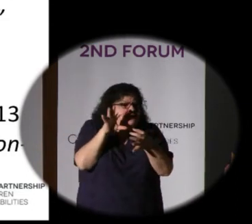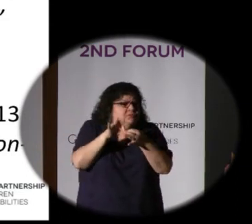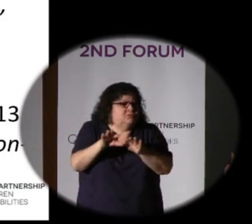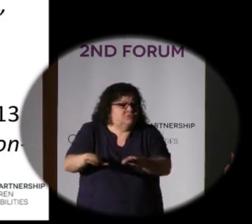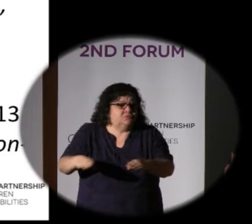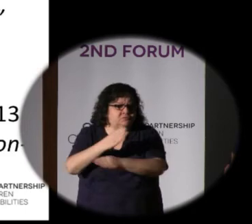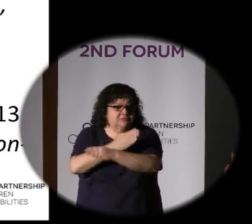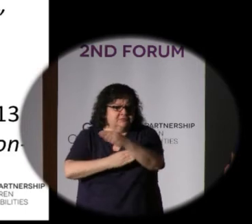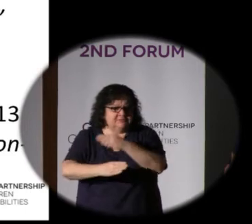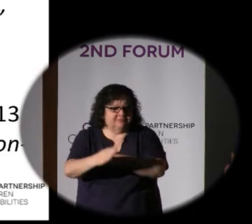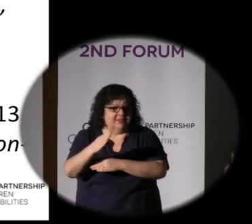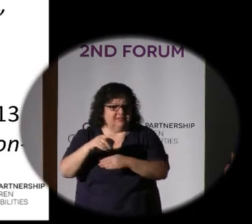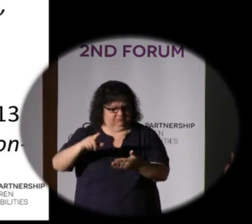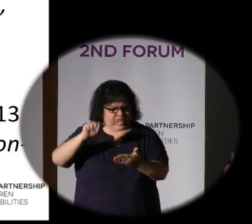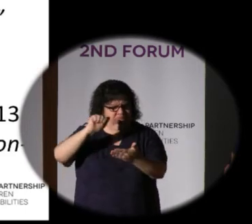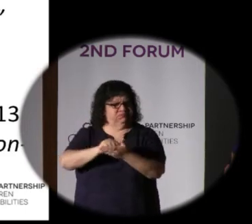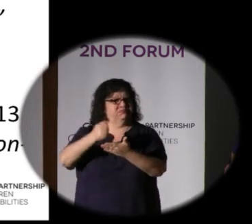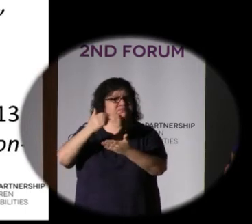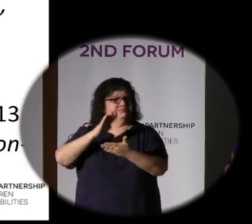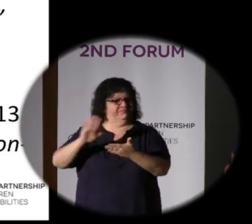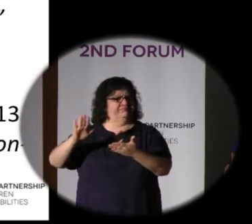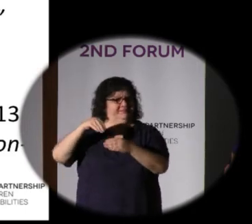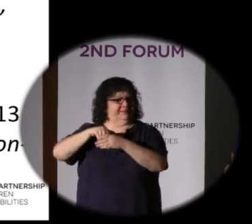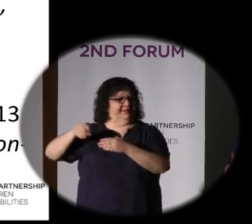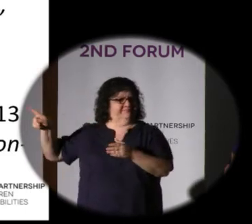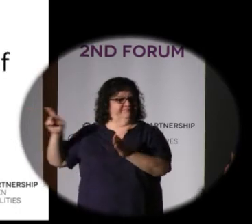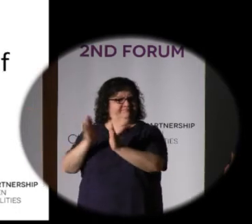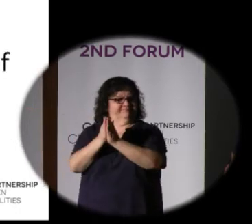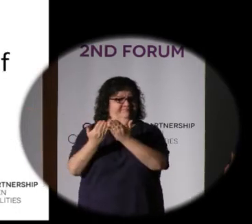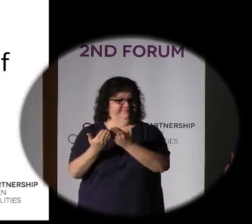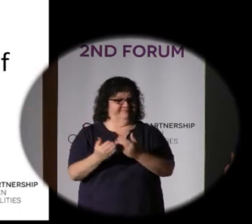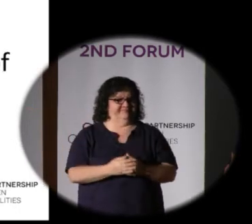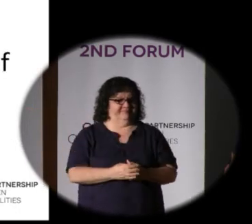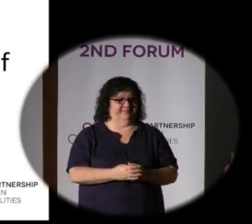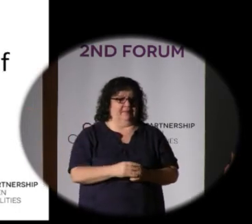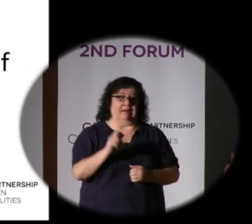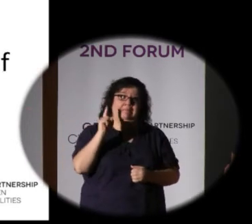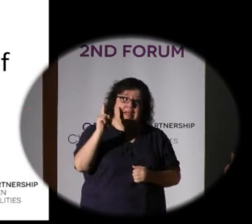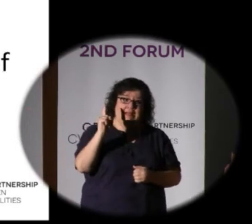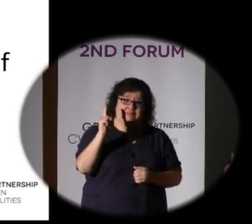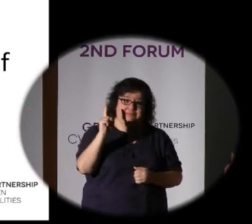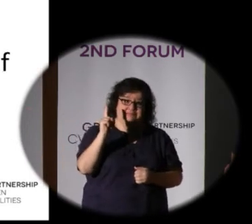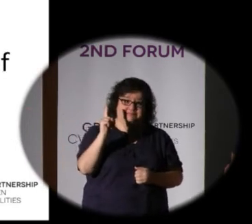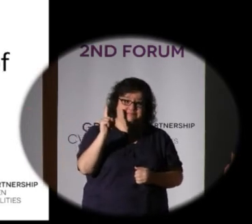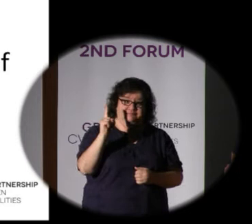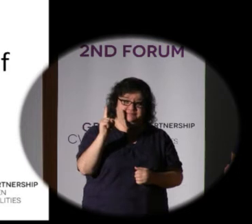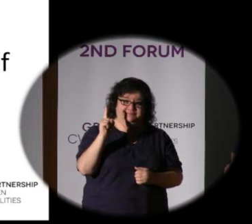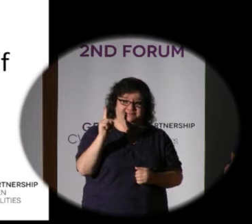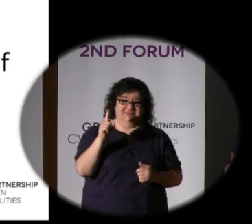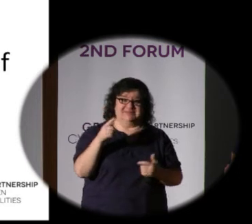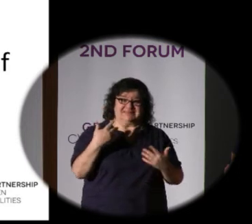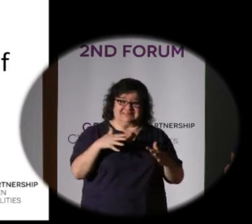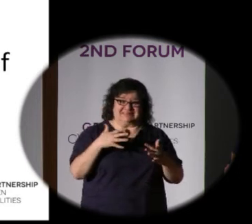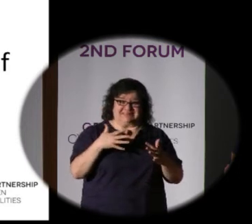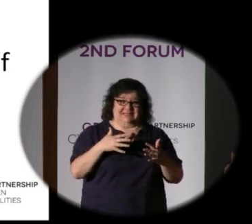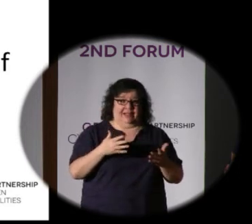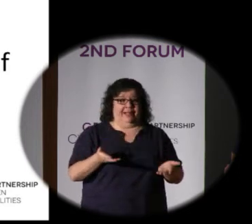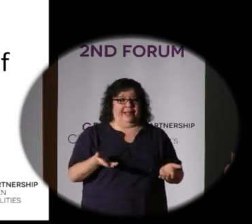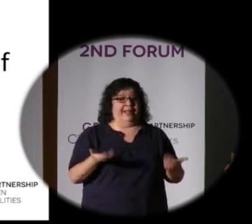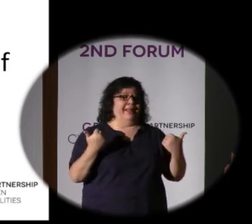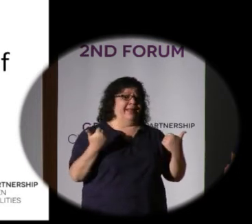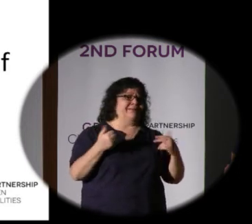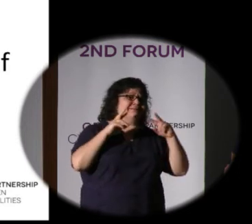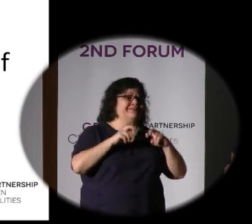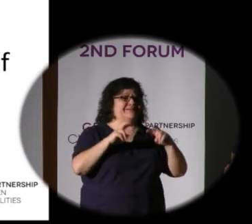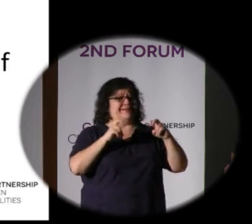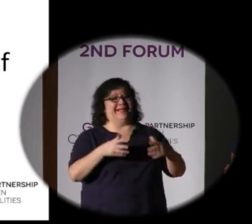year. But the year's not been without a lot of challenges. After the leadership of Alana Officer